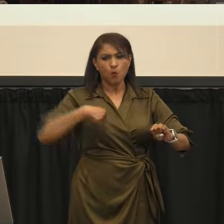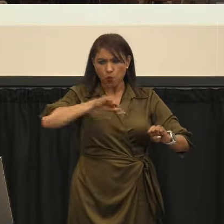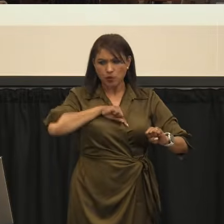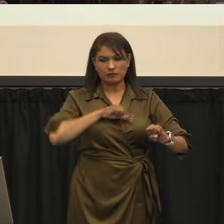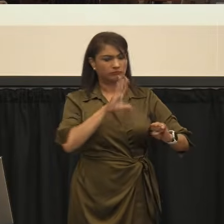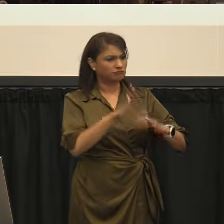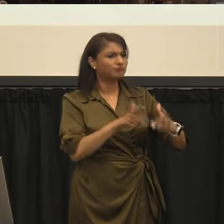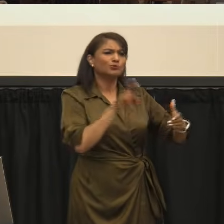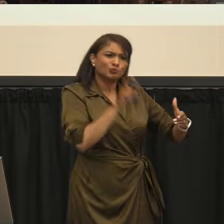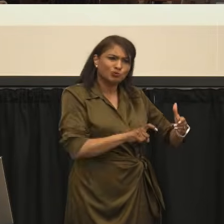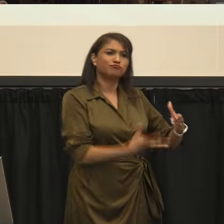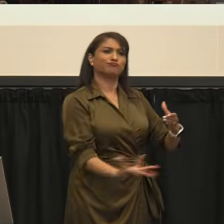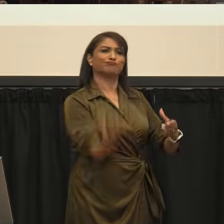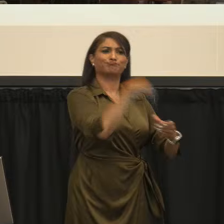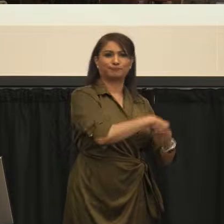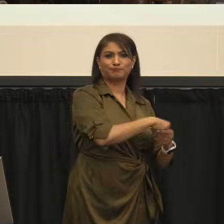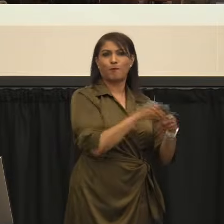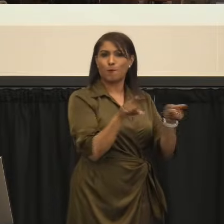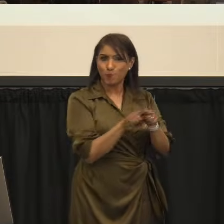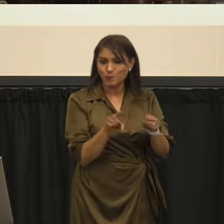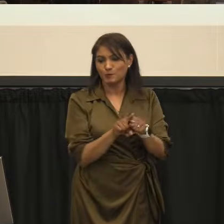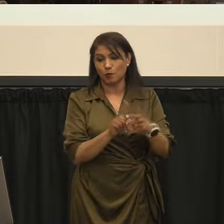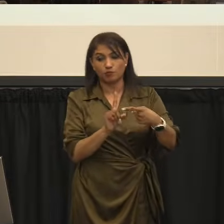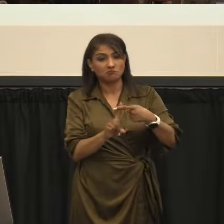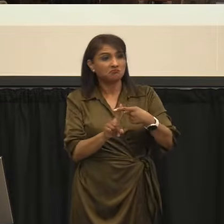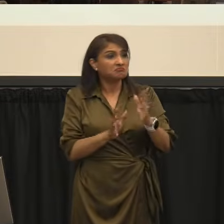And within the sign bank, we should include